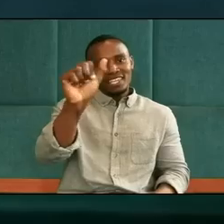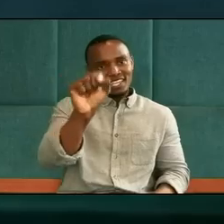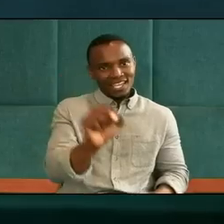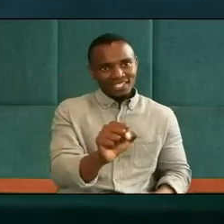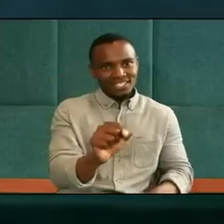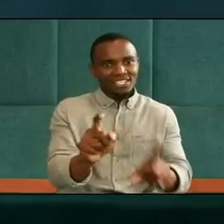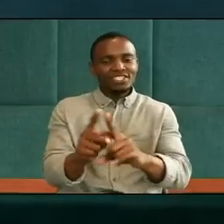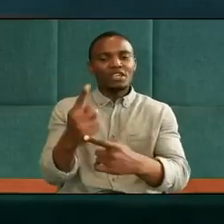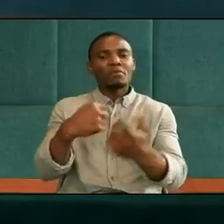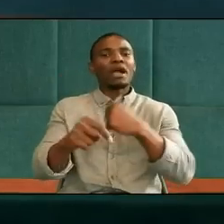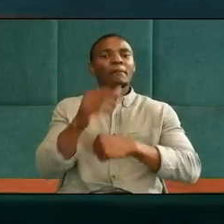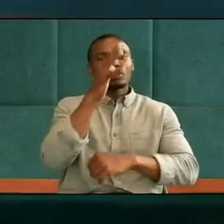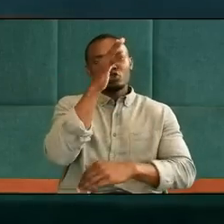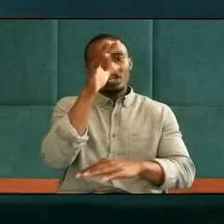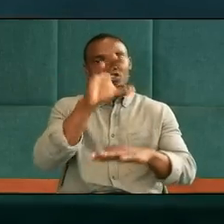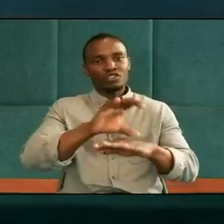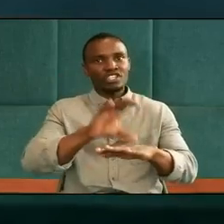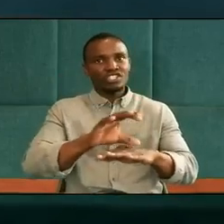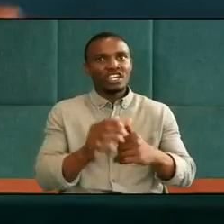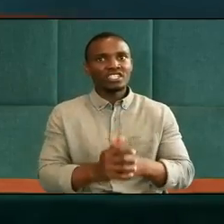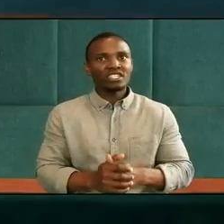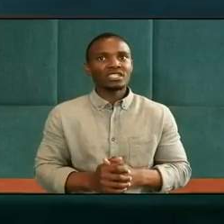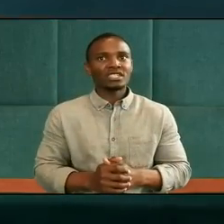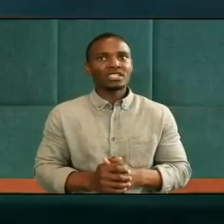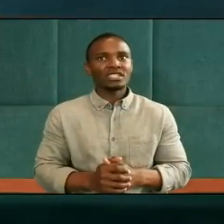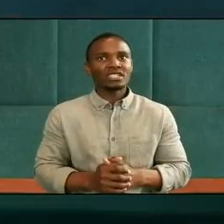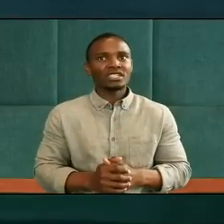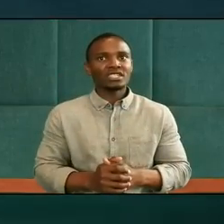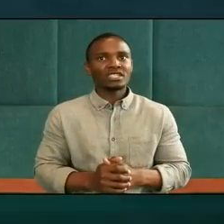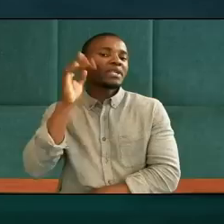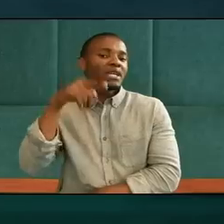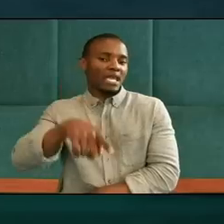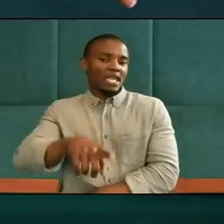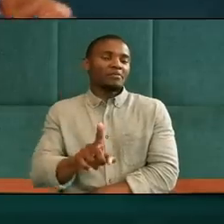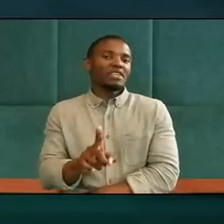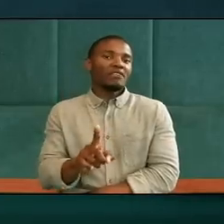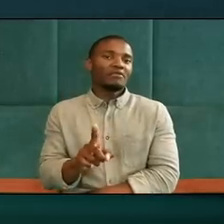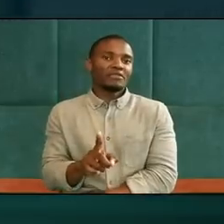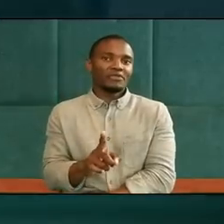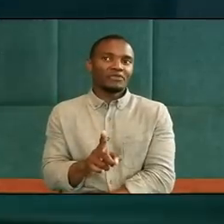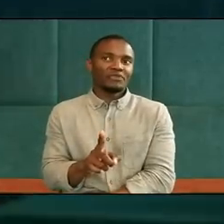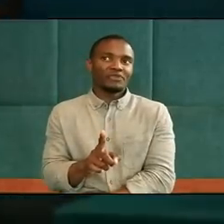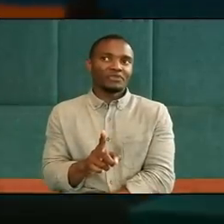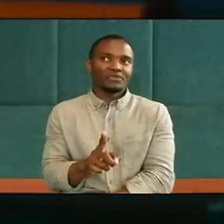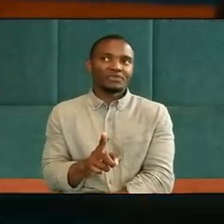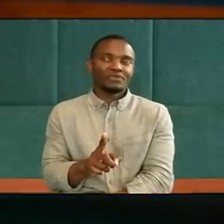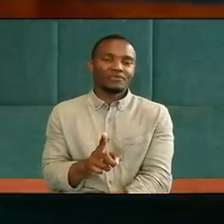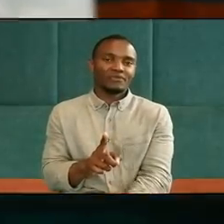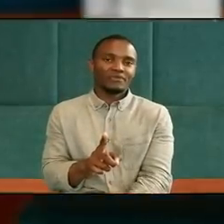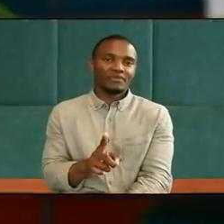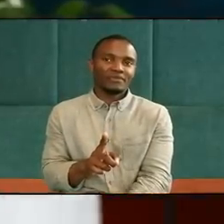come in to deceive the church, they dropped dead in front of Peter. Peter!